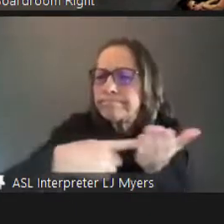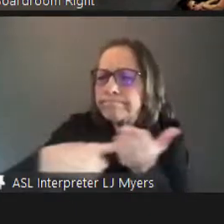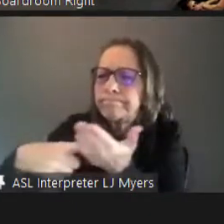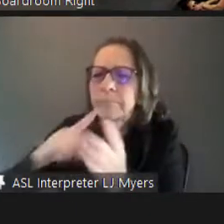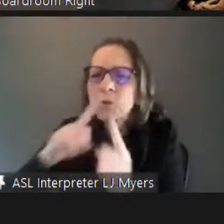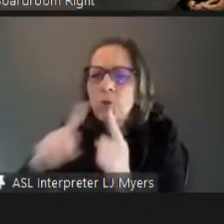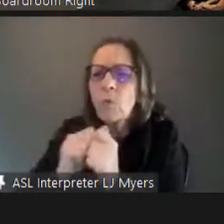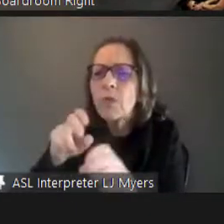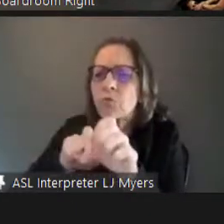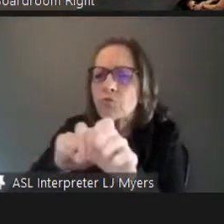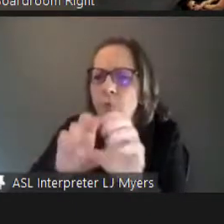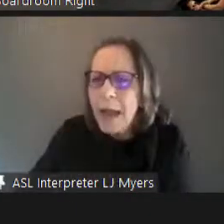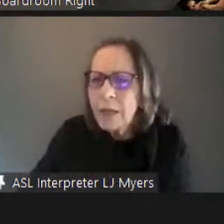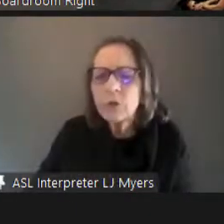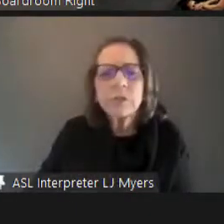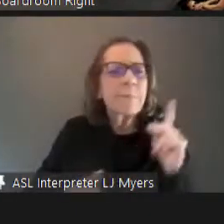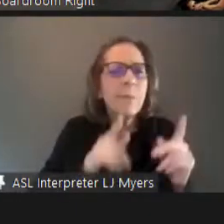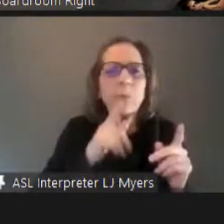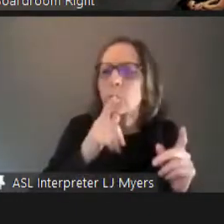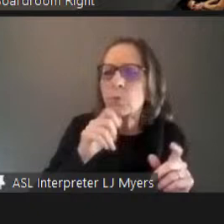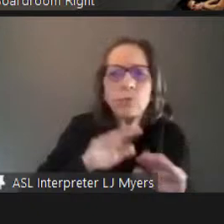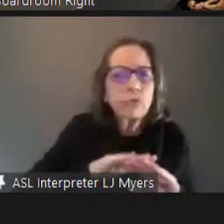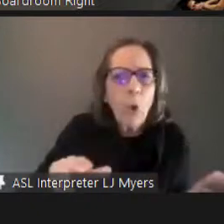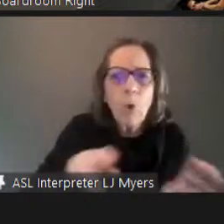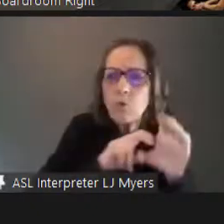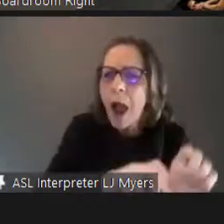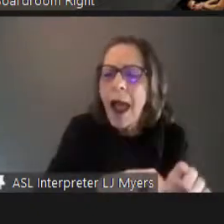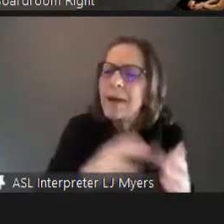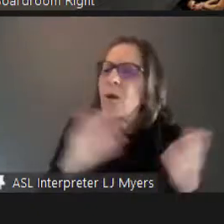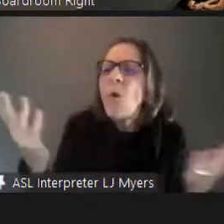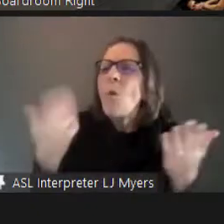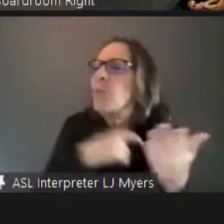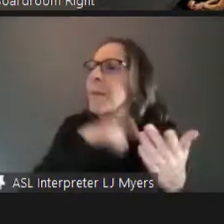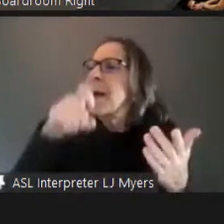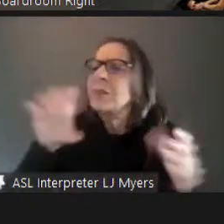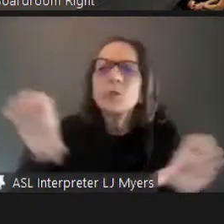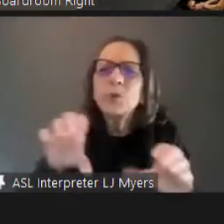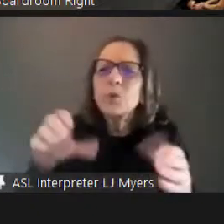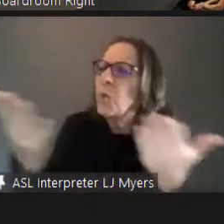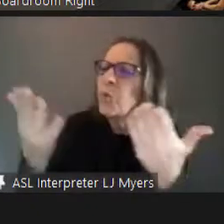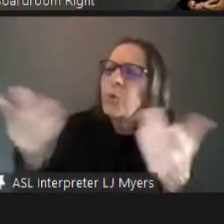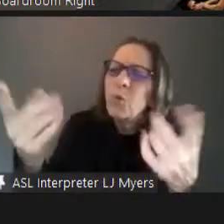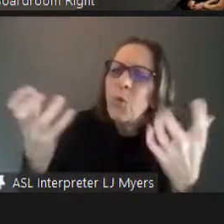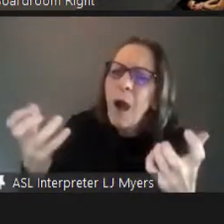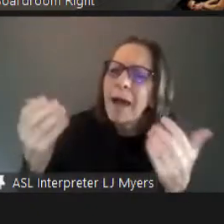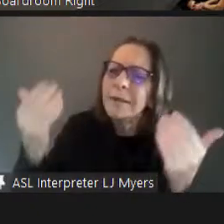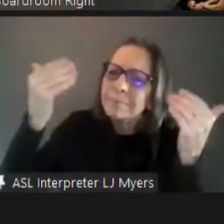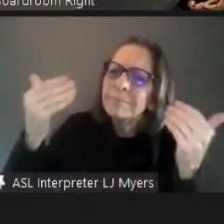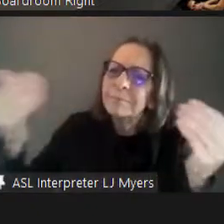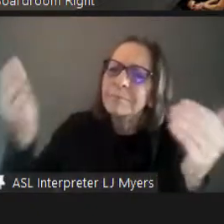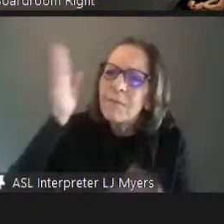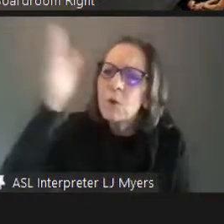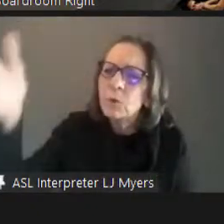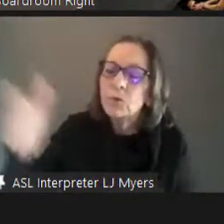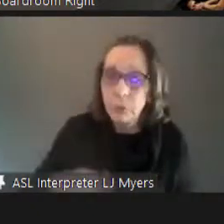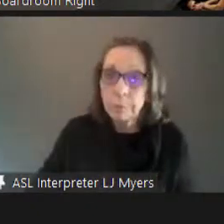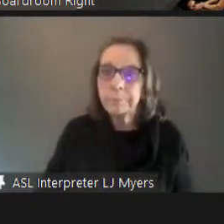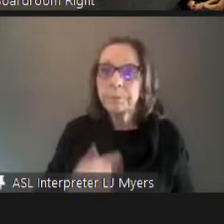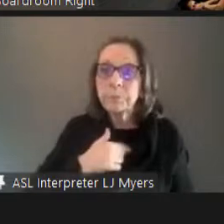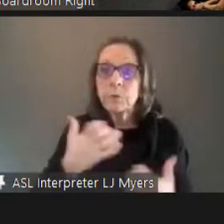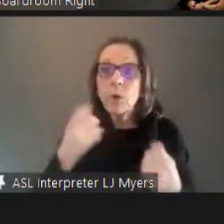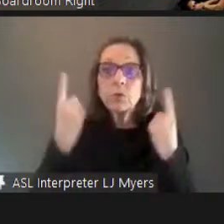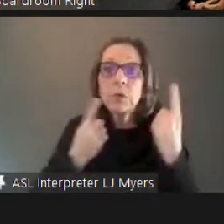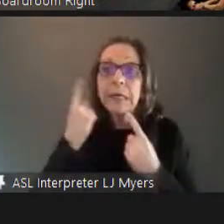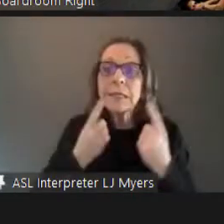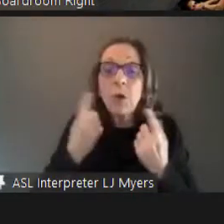our non-riders about what we need to do and what they would like to have us do as we go forward. We want to consider what we could do